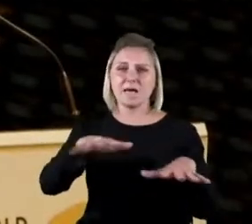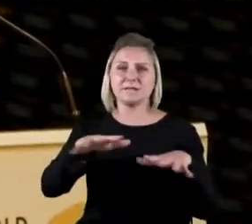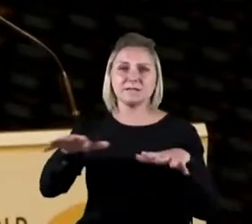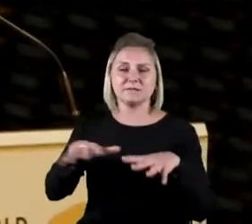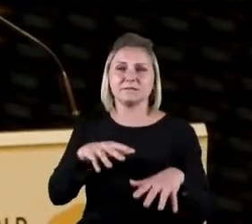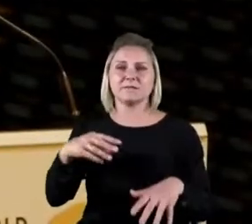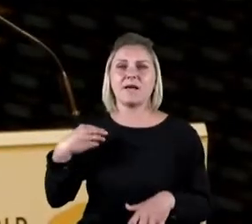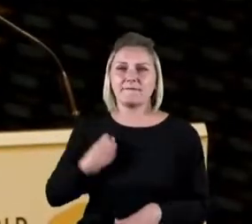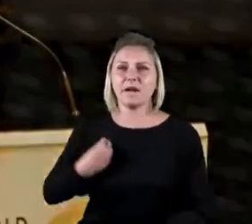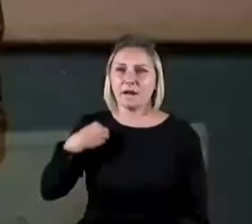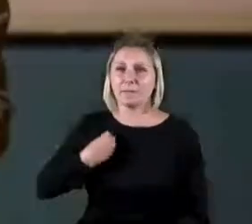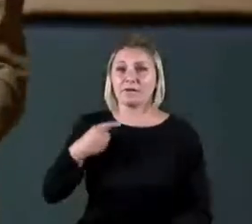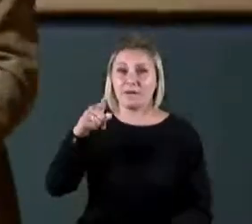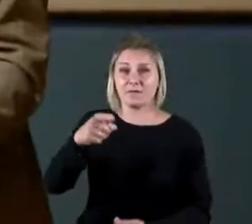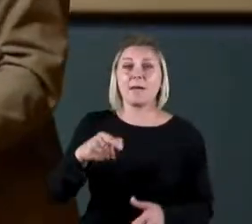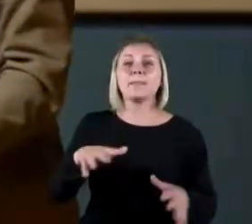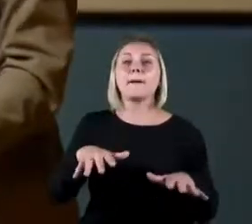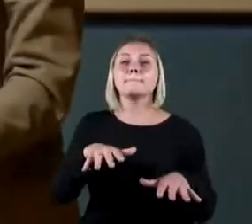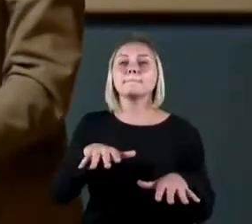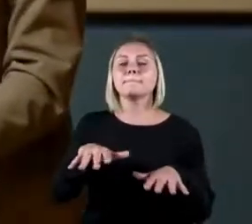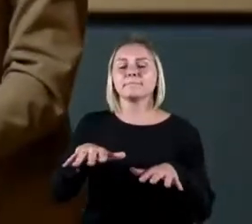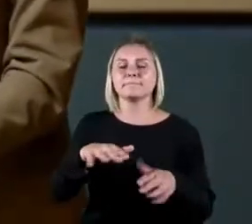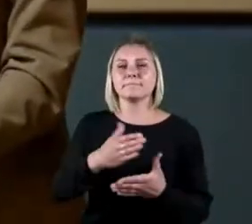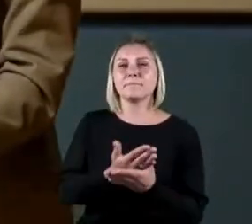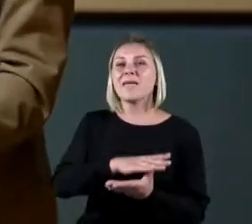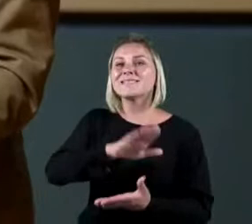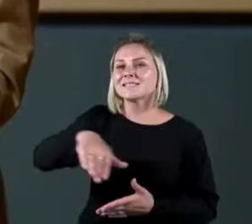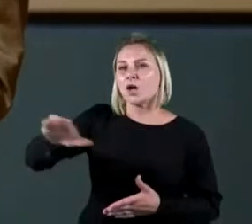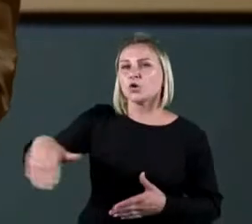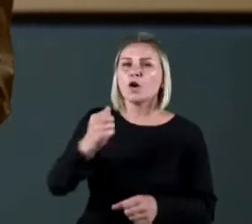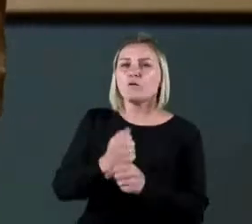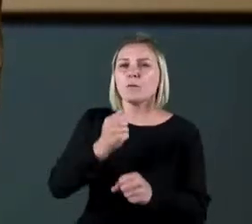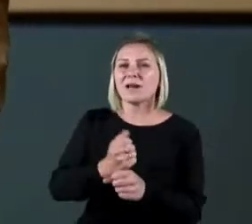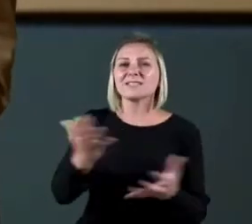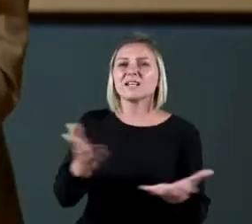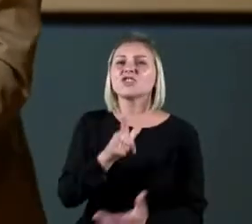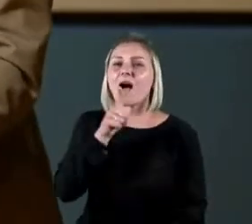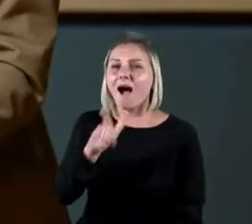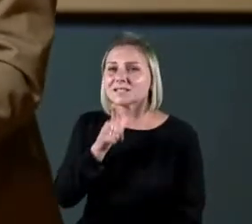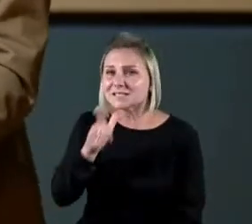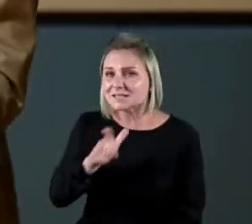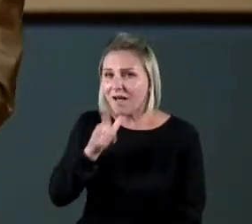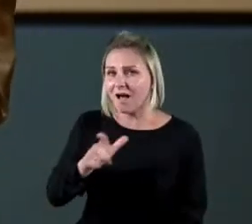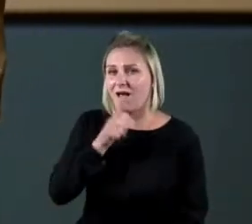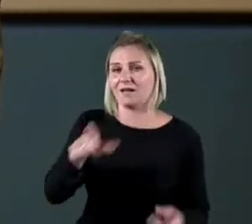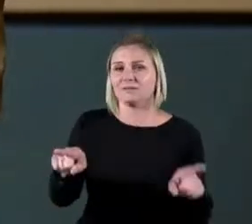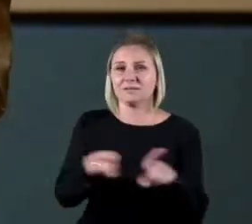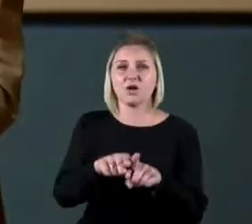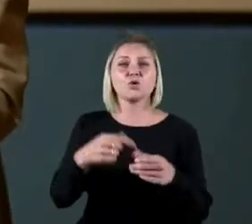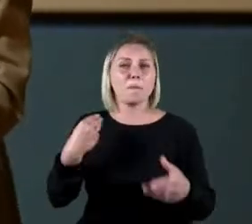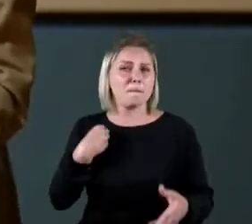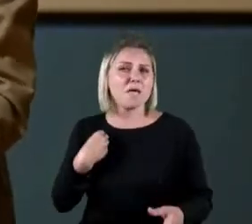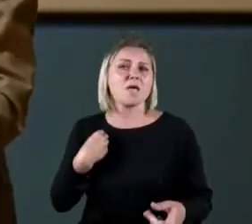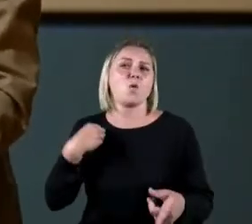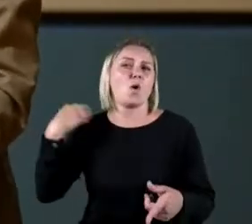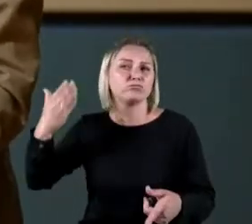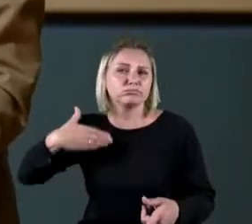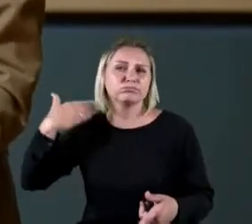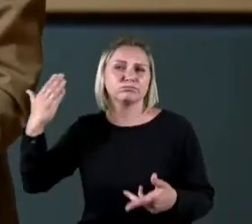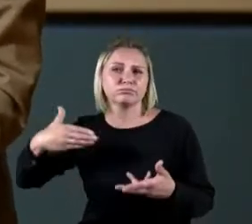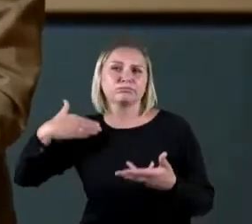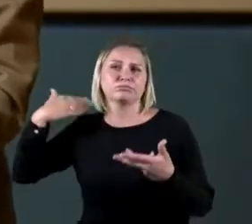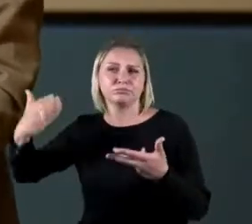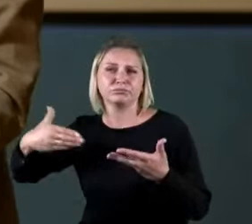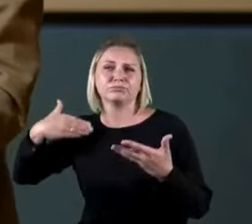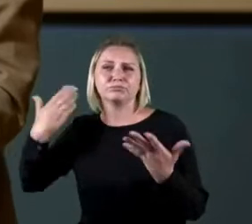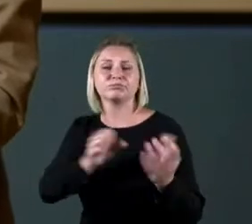internationally, predominantly in Asia and Africa at the moment. So we've heard quite a lot today talking about, resilience and policies